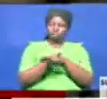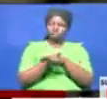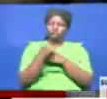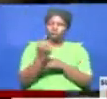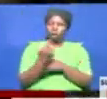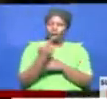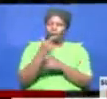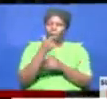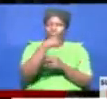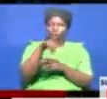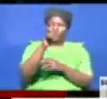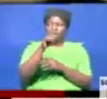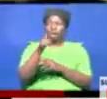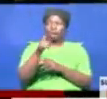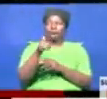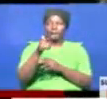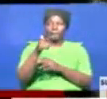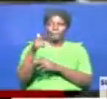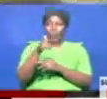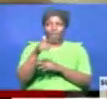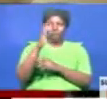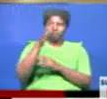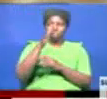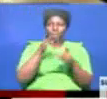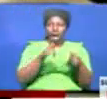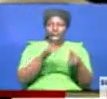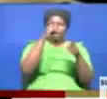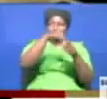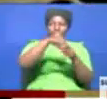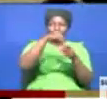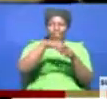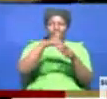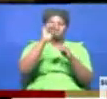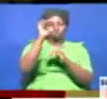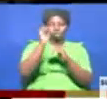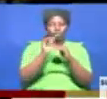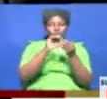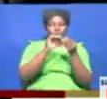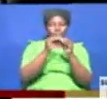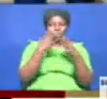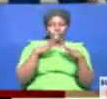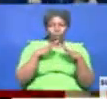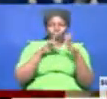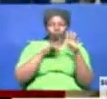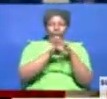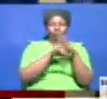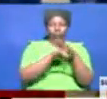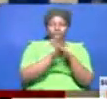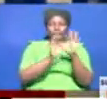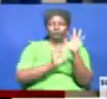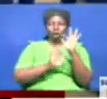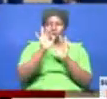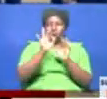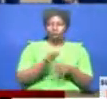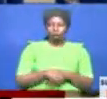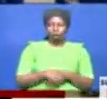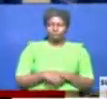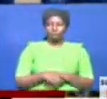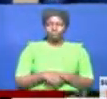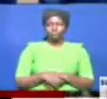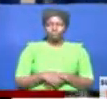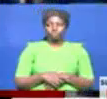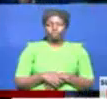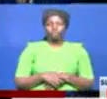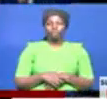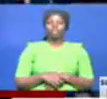will be allowed into the venue as part of streamlining the number of people admitted to the hall. And not all media